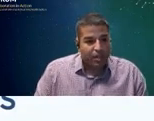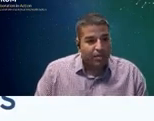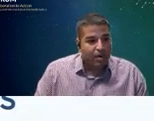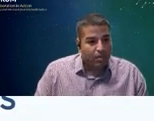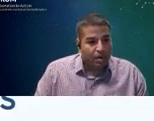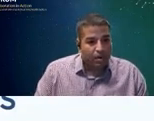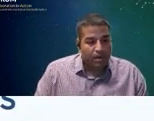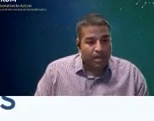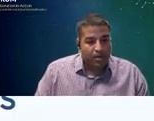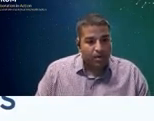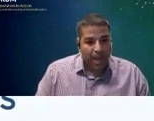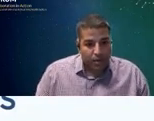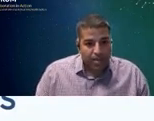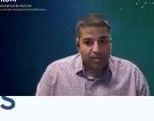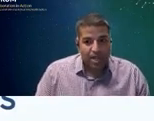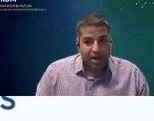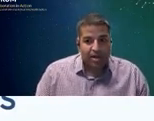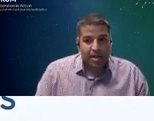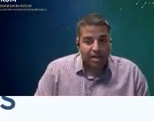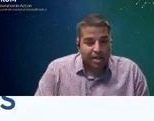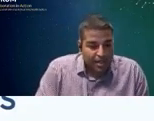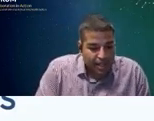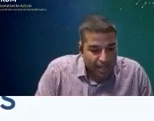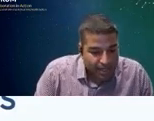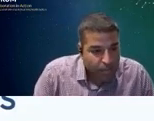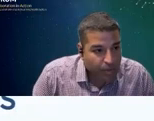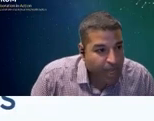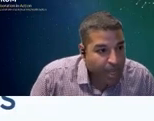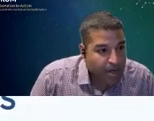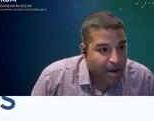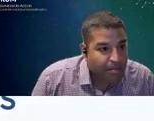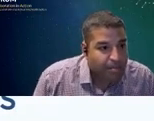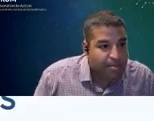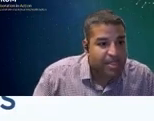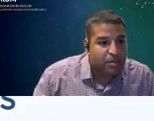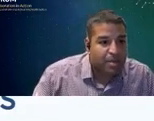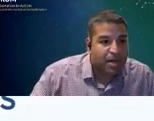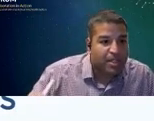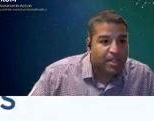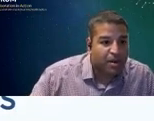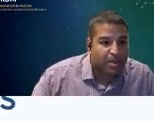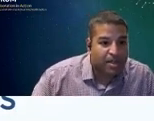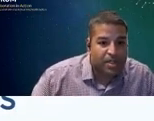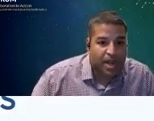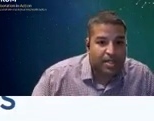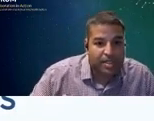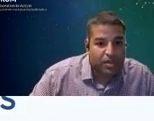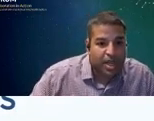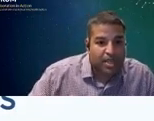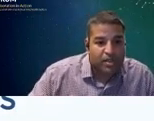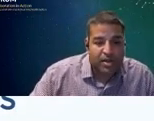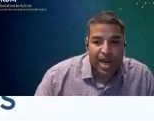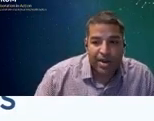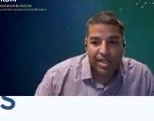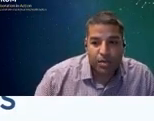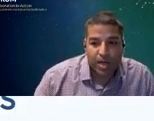is going to change a lot of what, what we're, how we deliver care and, and, uh, in this world, but around pre-procedural preparation, therapeutic distraction. These